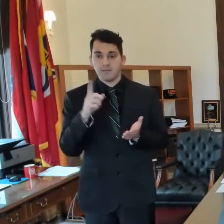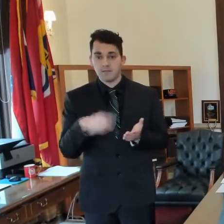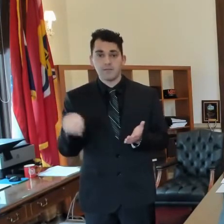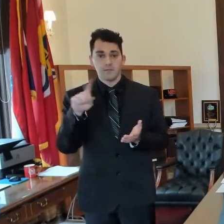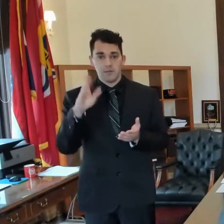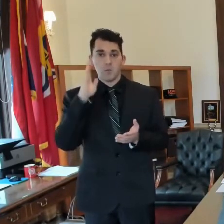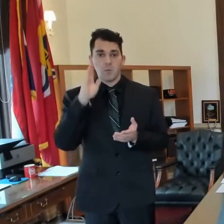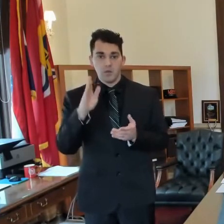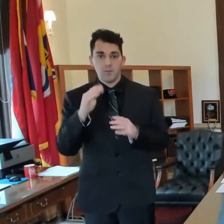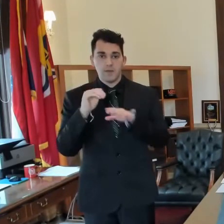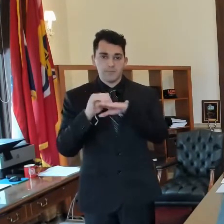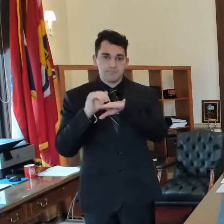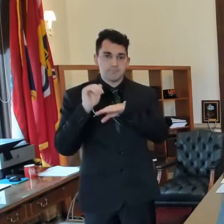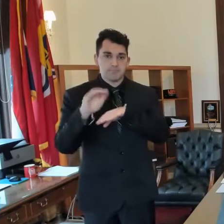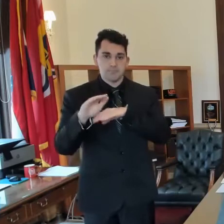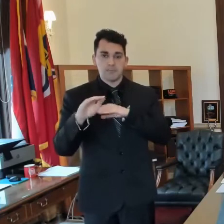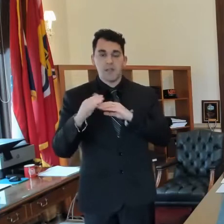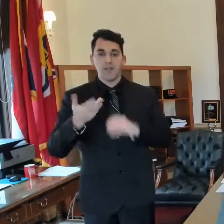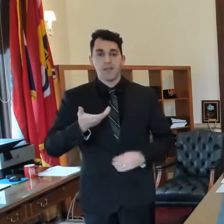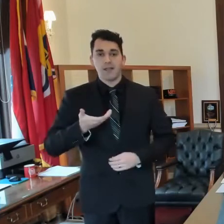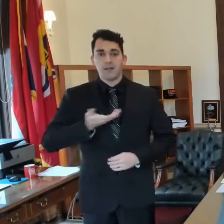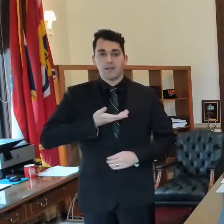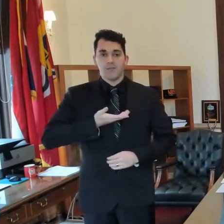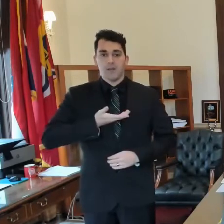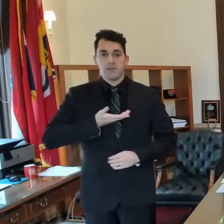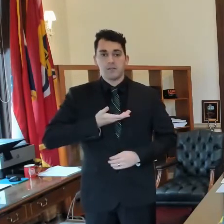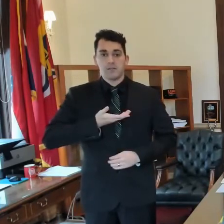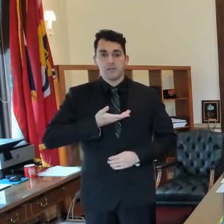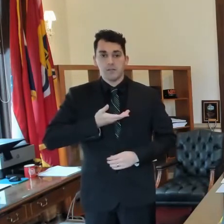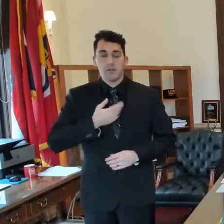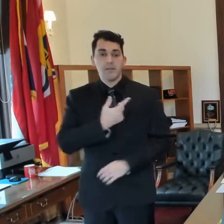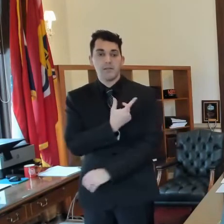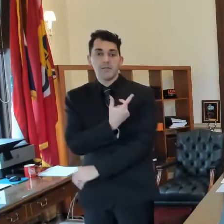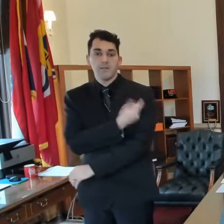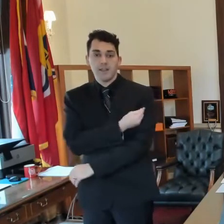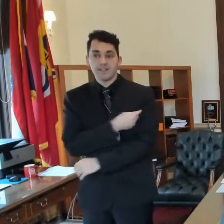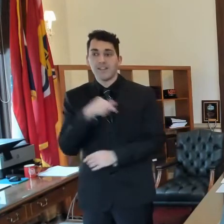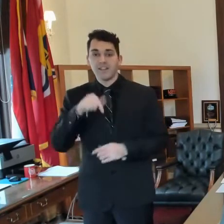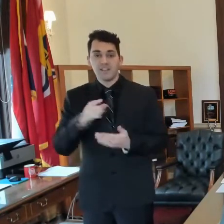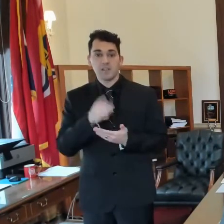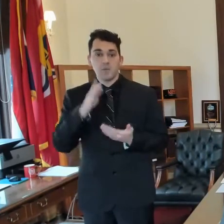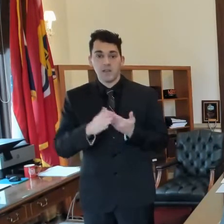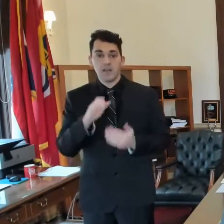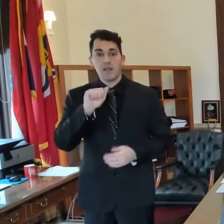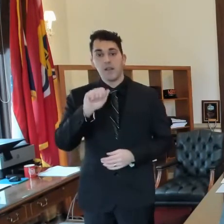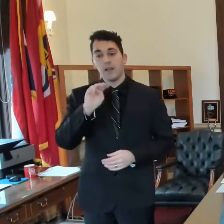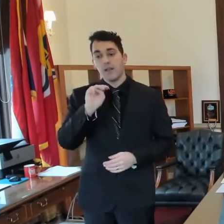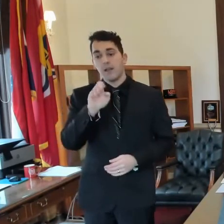an invitation to get a vaccine this weekend at the America Center on